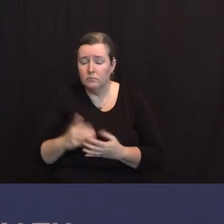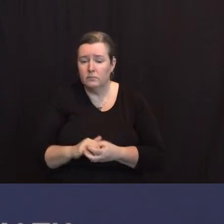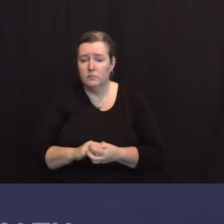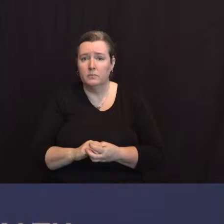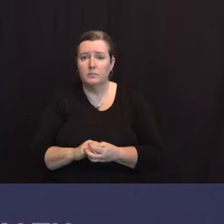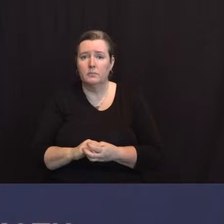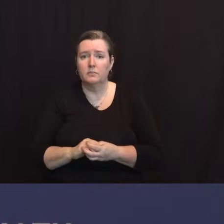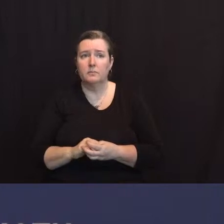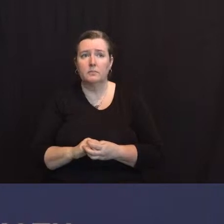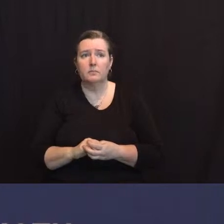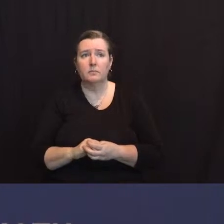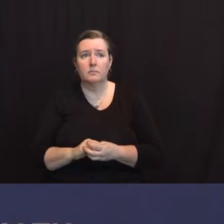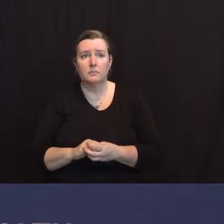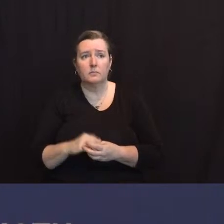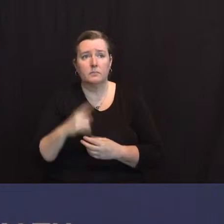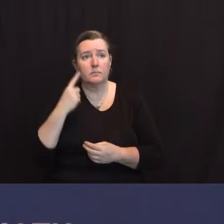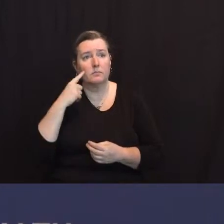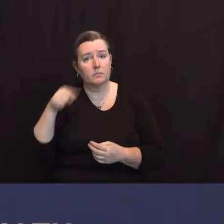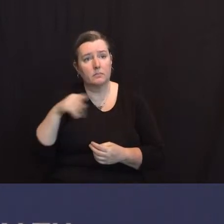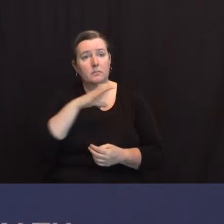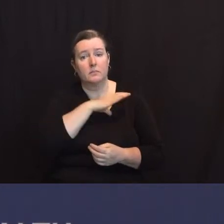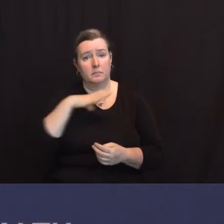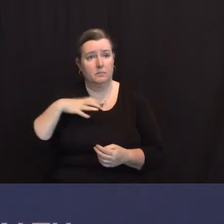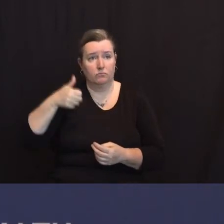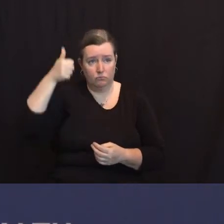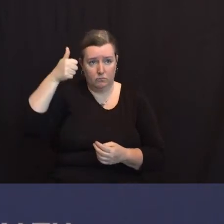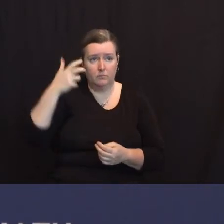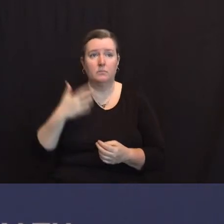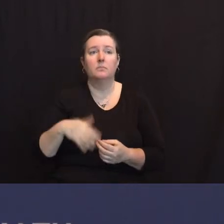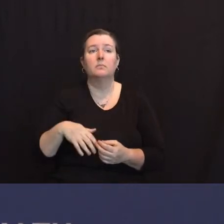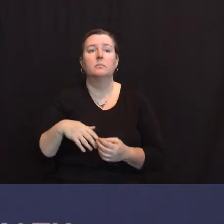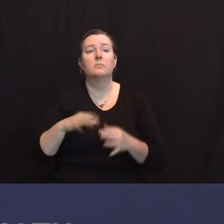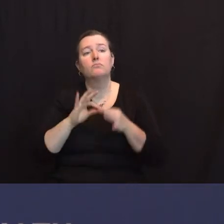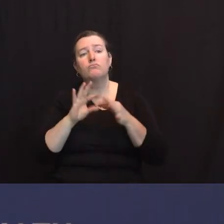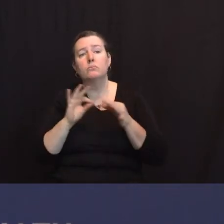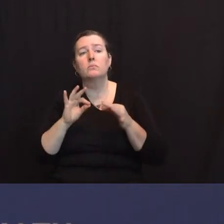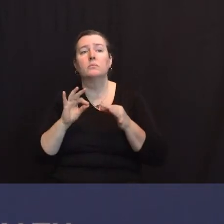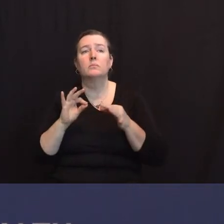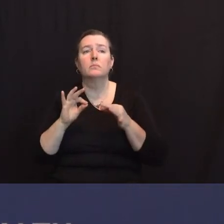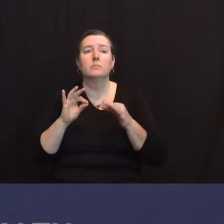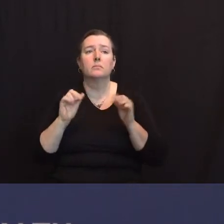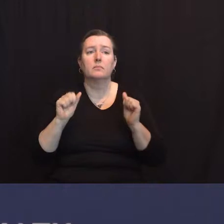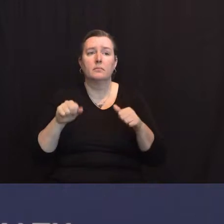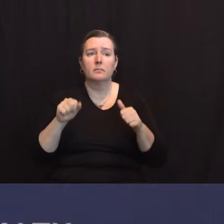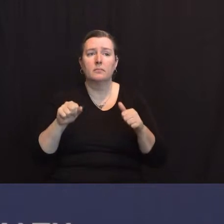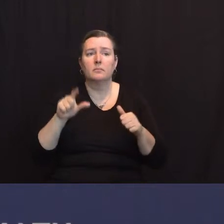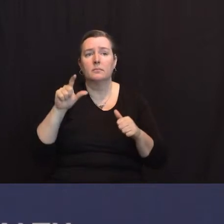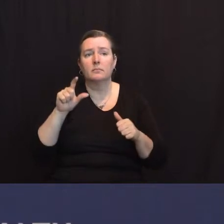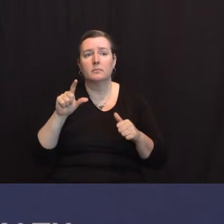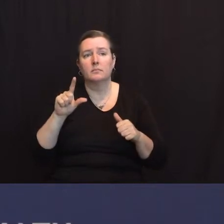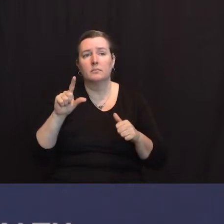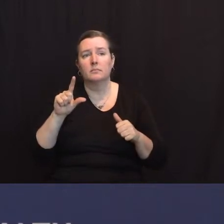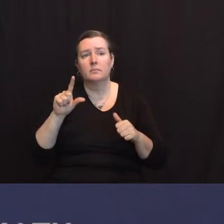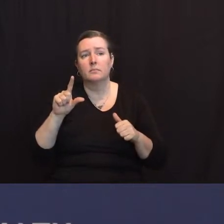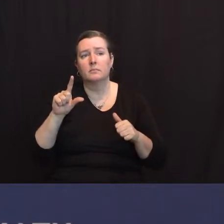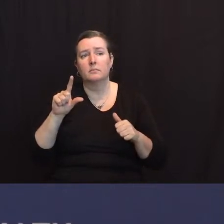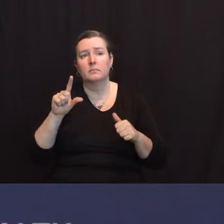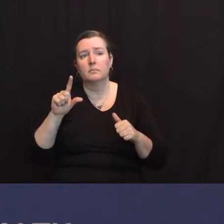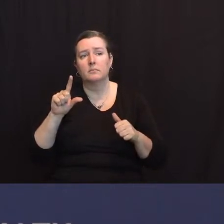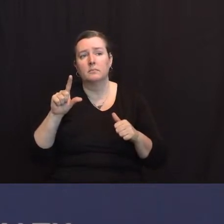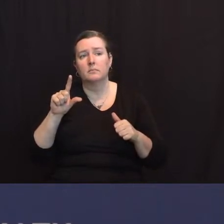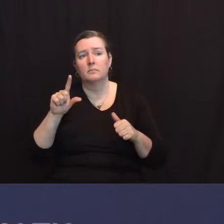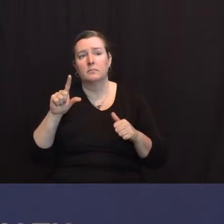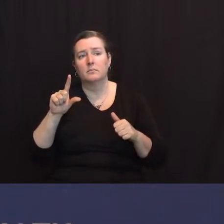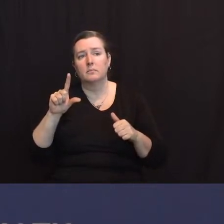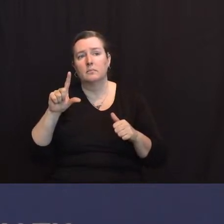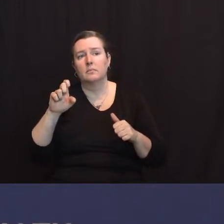For the Commissioner, can you tell us a little bit more about the Legionnaires, potential Legionnaires outbreak in Union County? We received a release from your office that there were